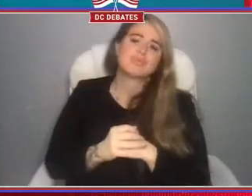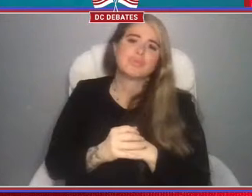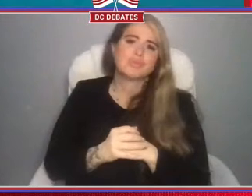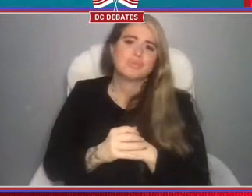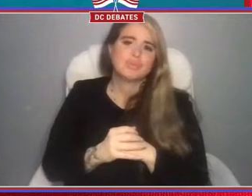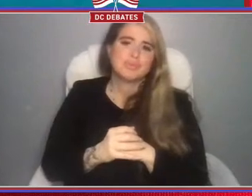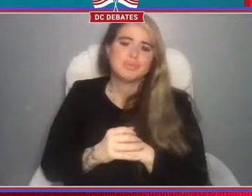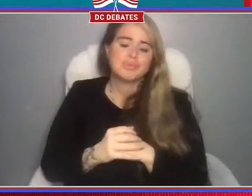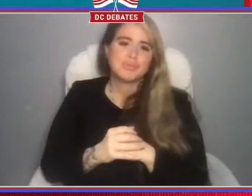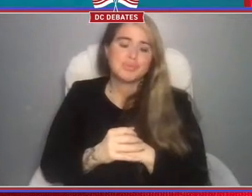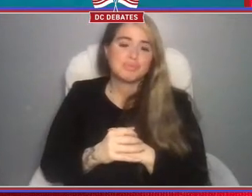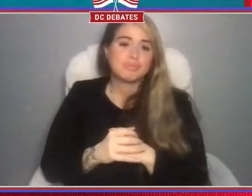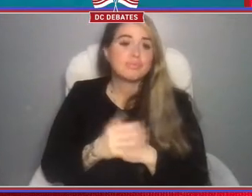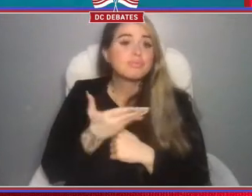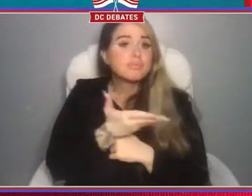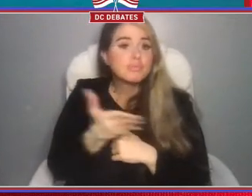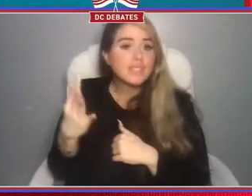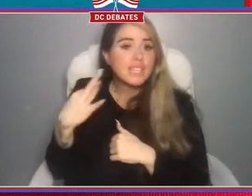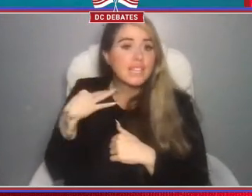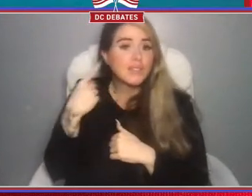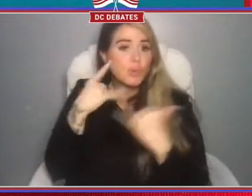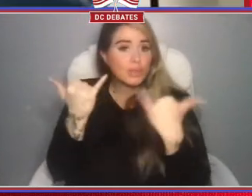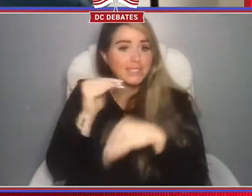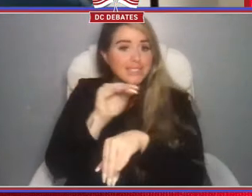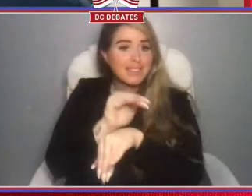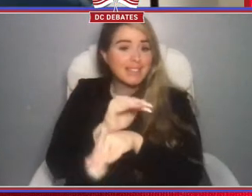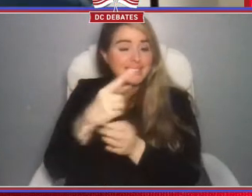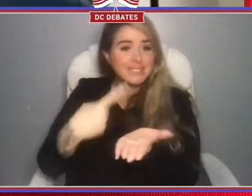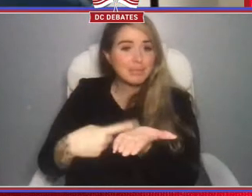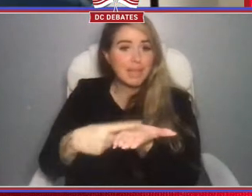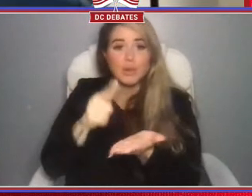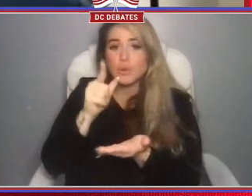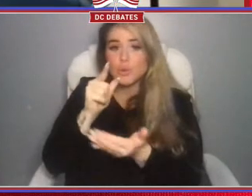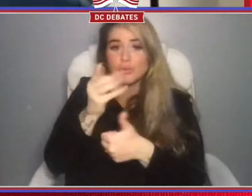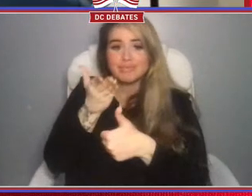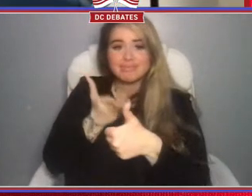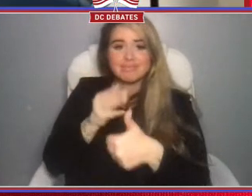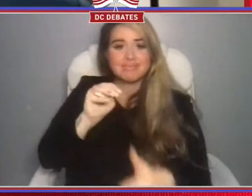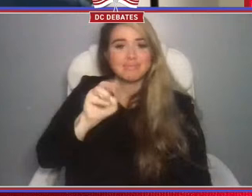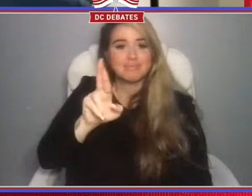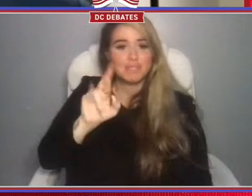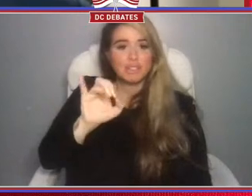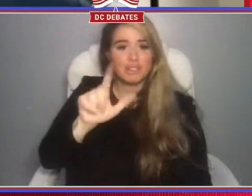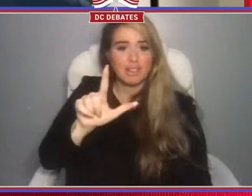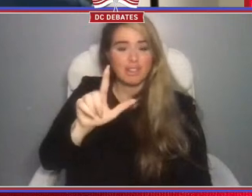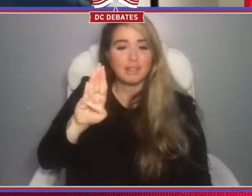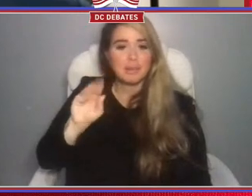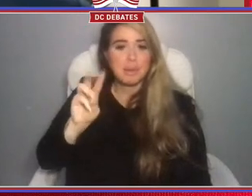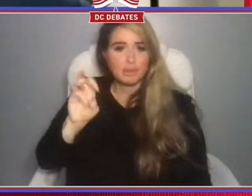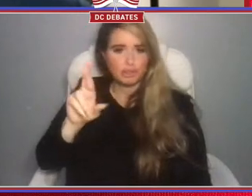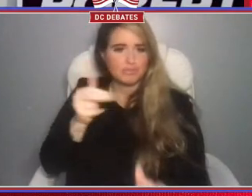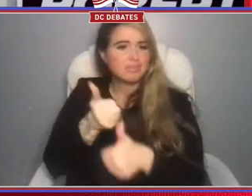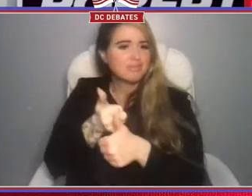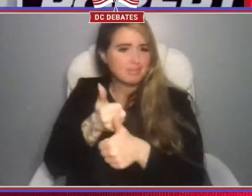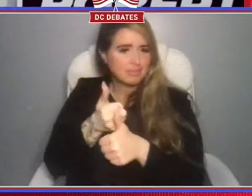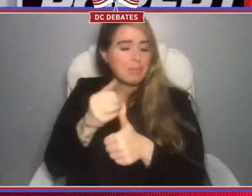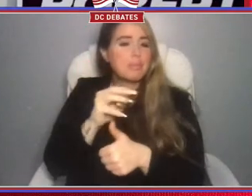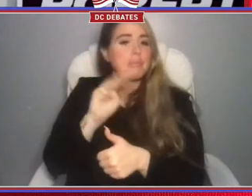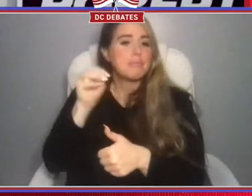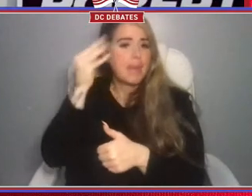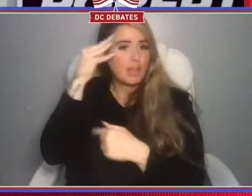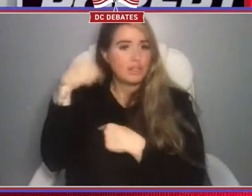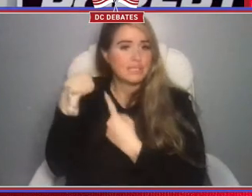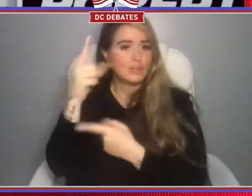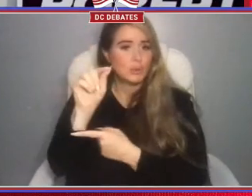The candidates for tonight's debate are Muriel Bowser, DC mayor since 2014, Robert White, DC